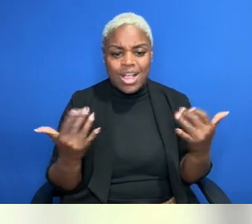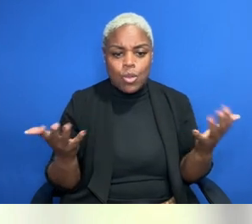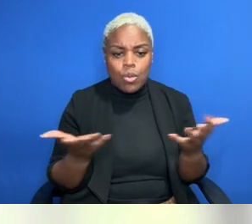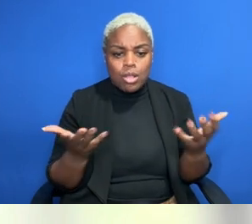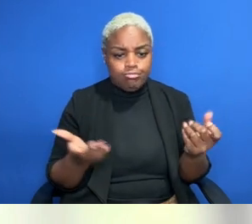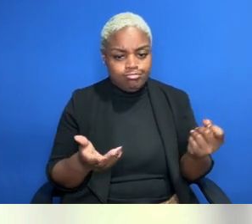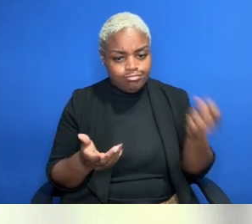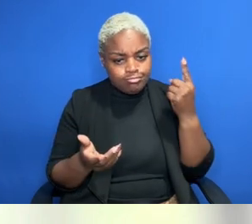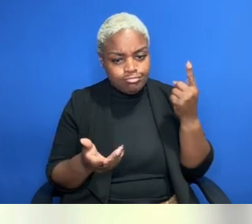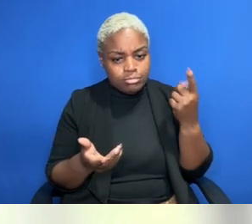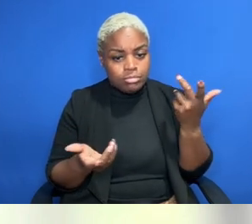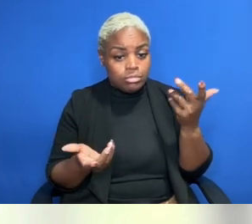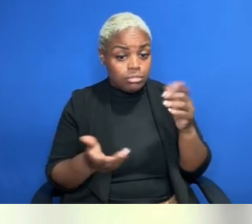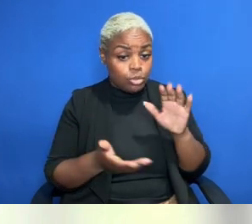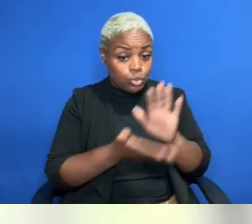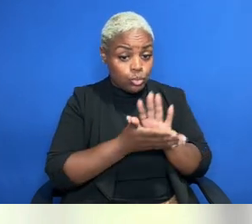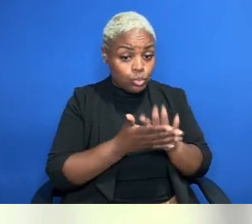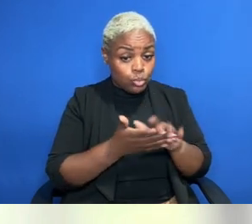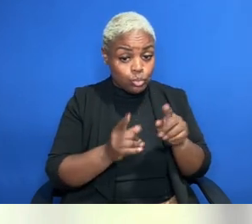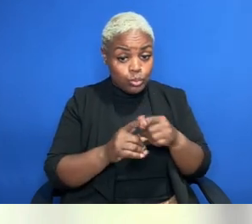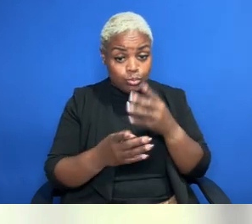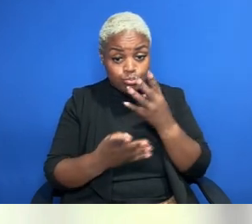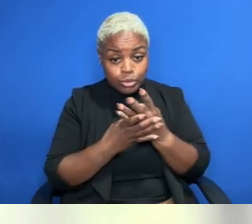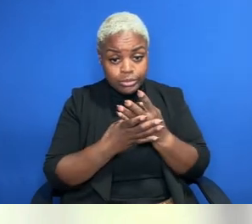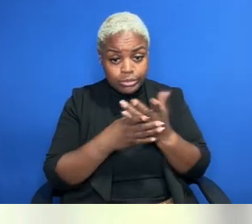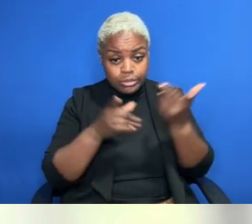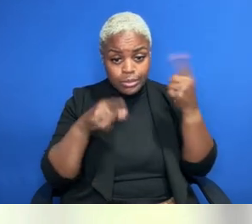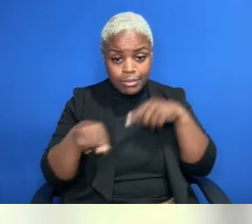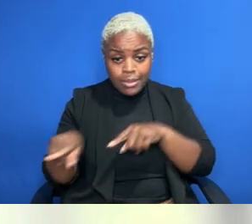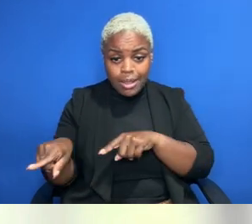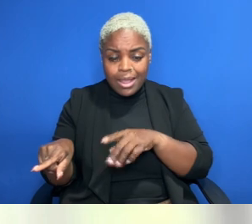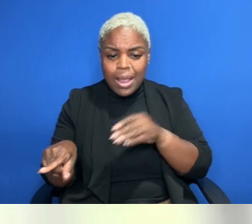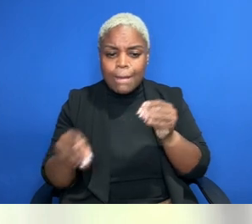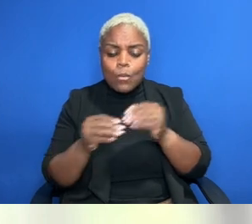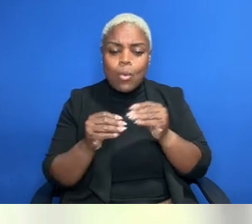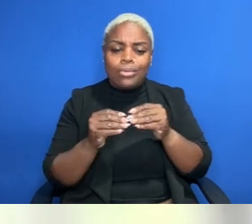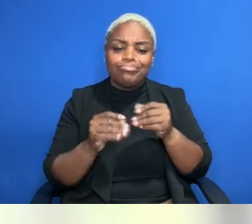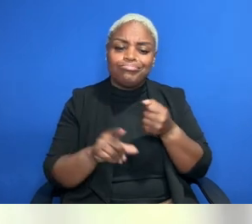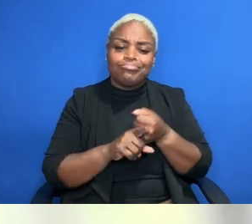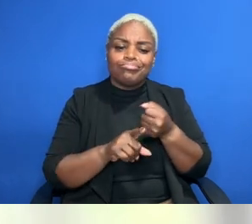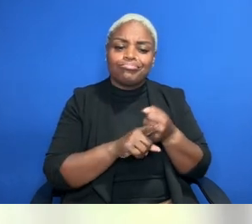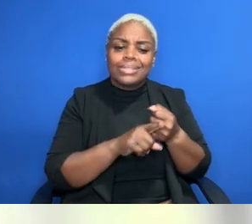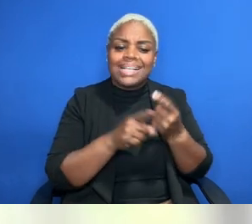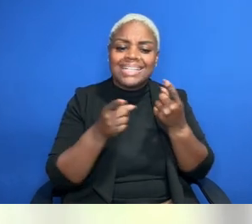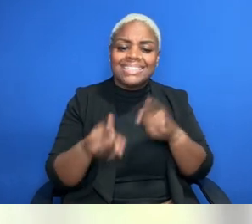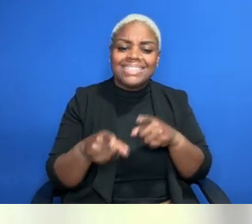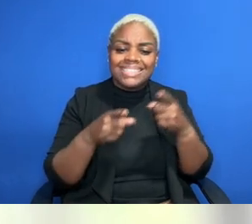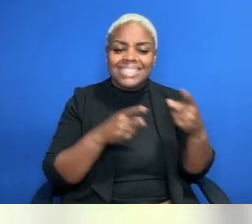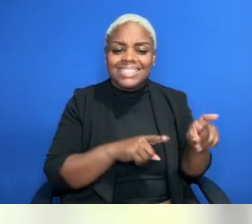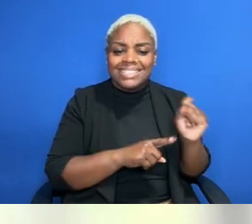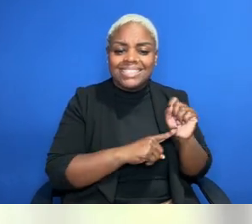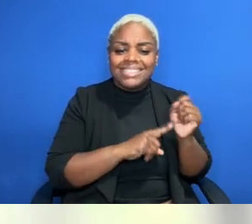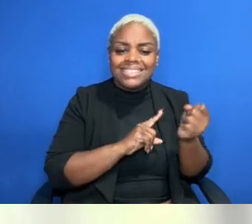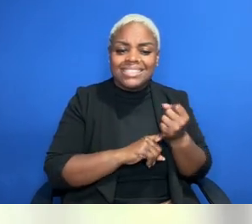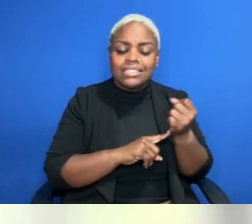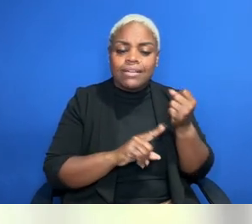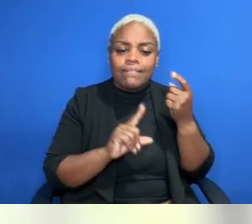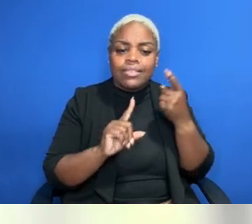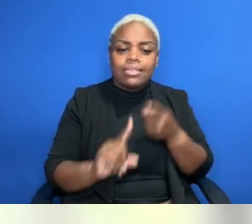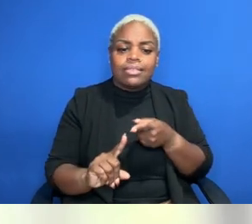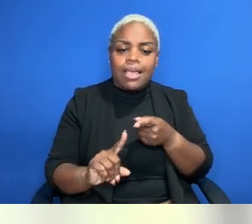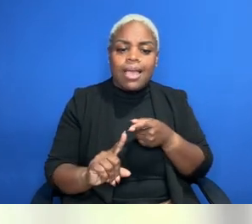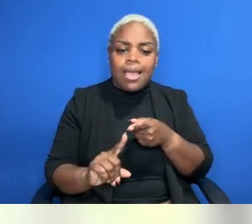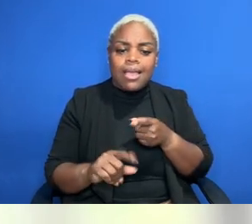of what we all now well understand to be the school to prison pipeline. And what's a more